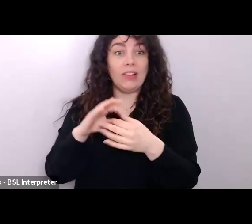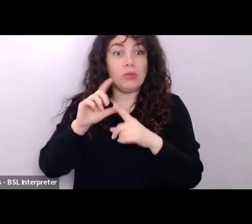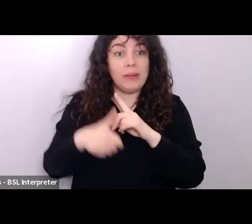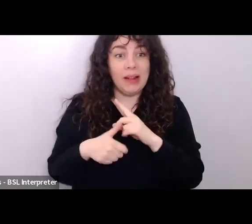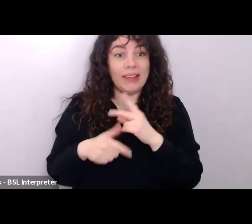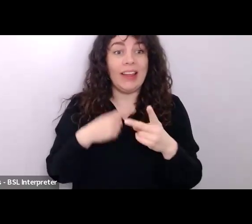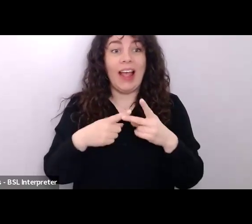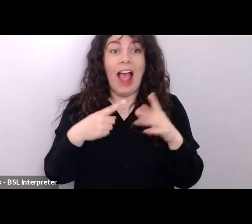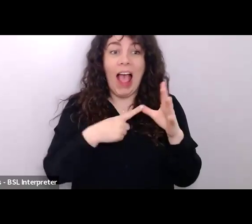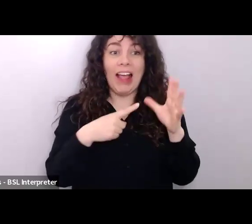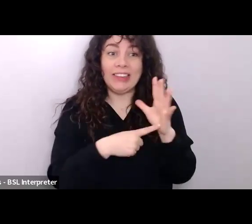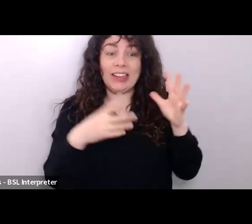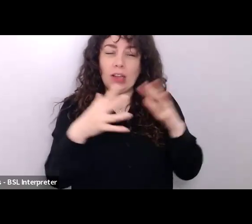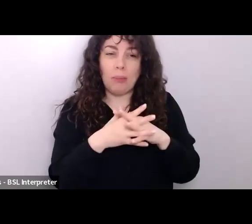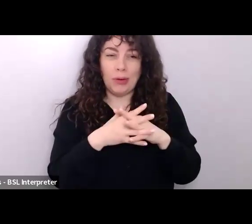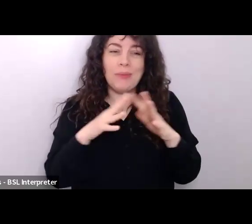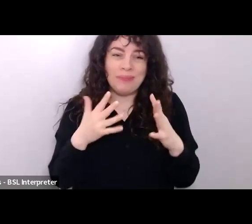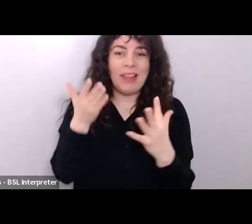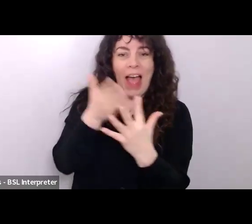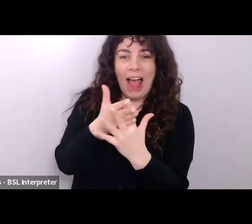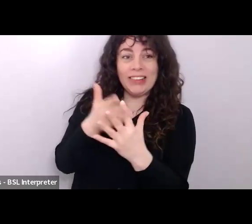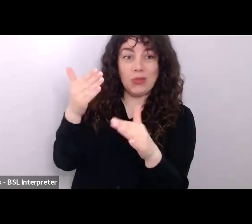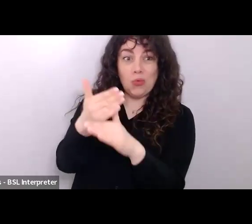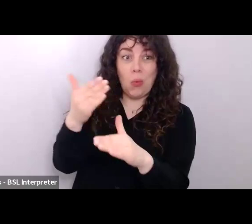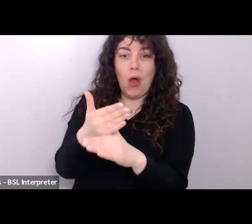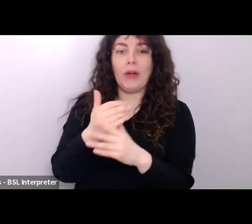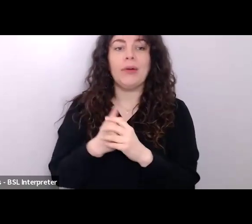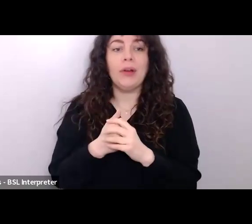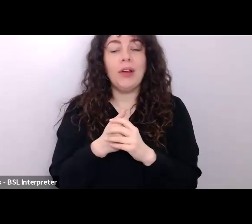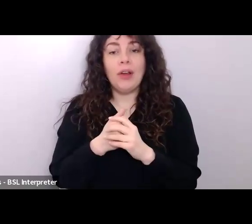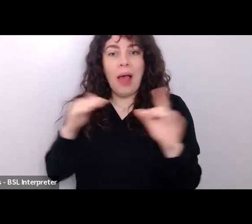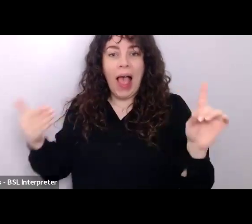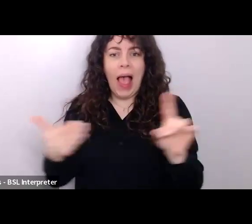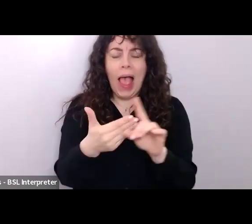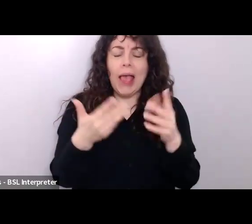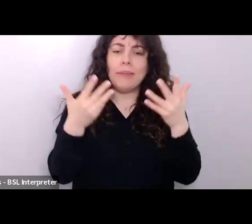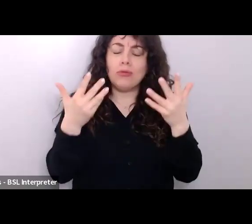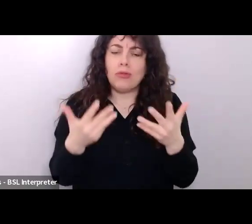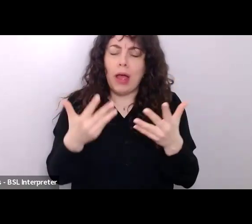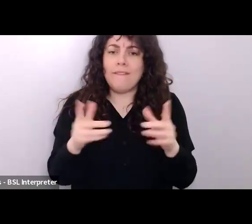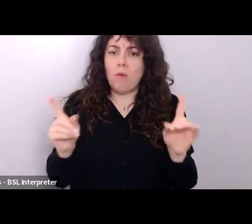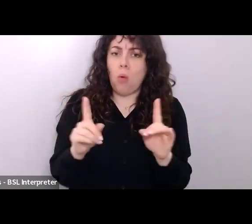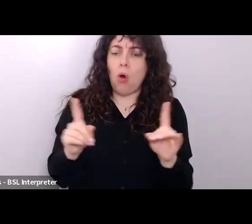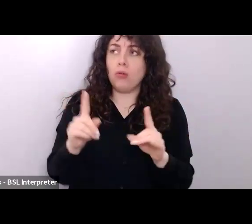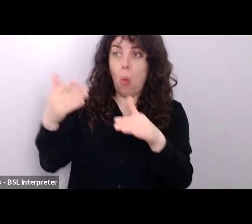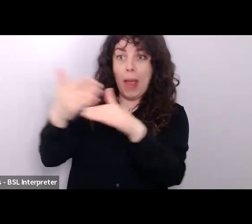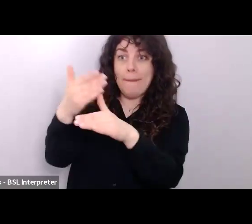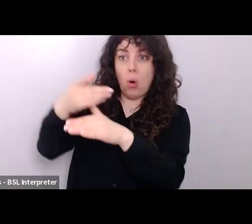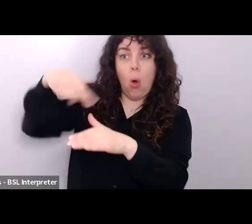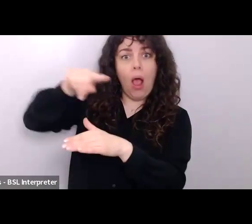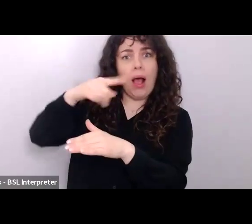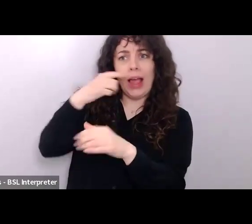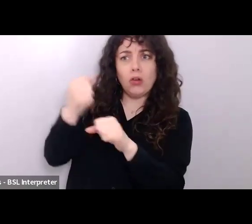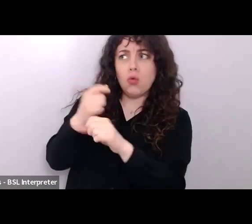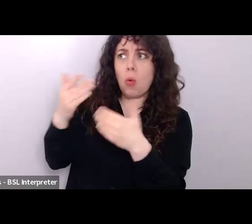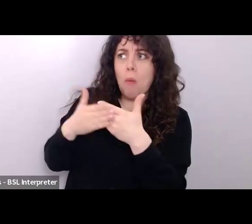in particular. So the whole point of today is to kind of think about what more employers can do to be inclusive, what